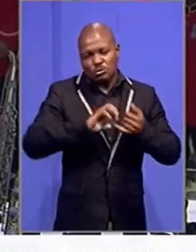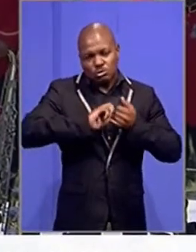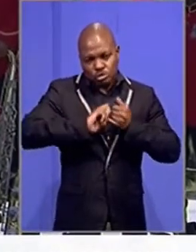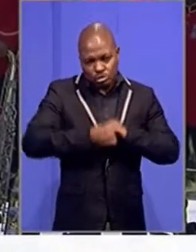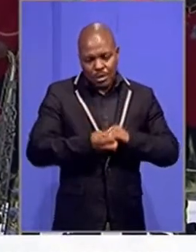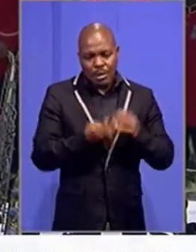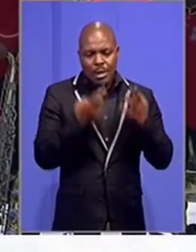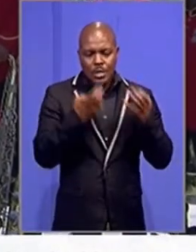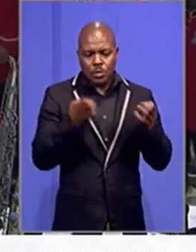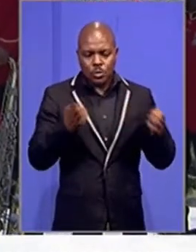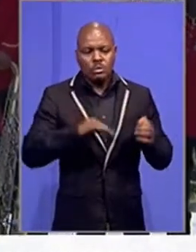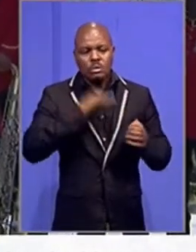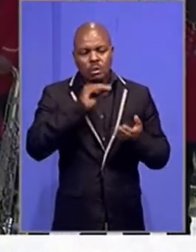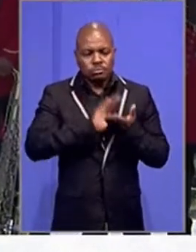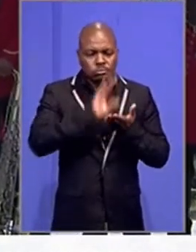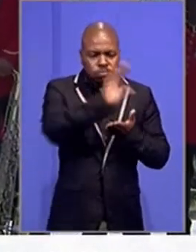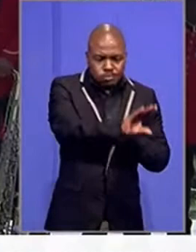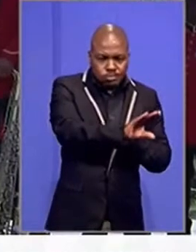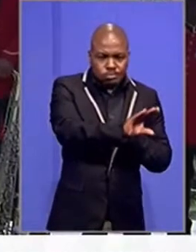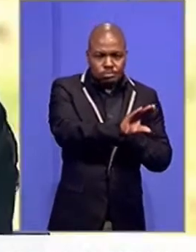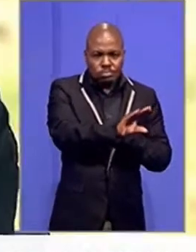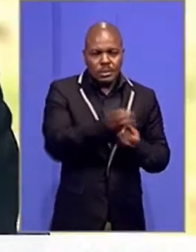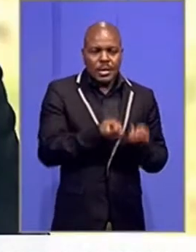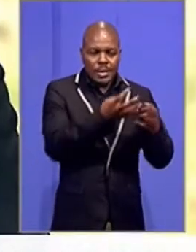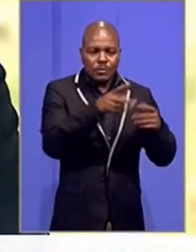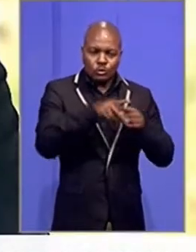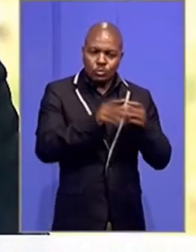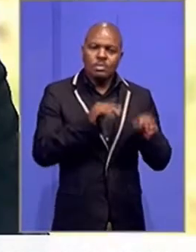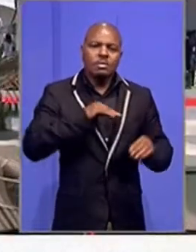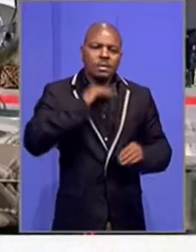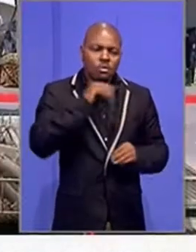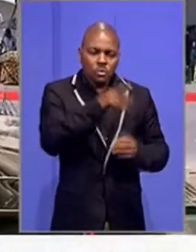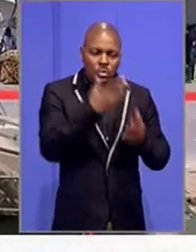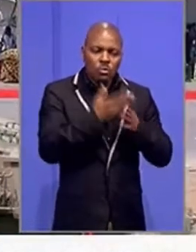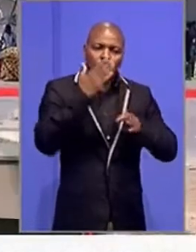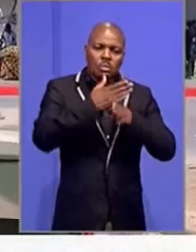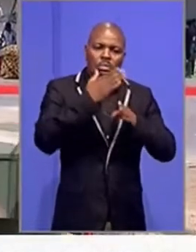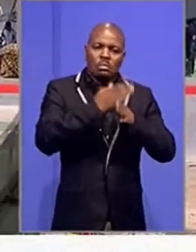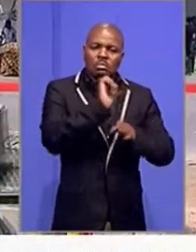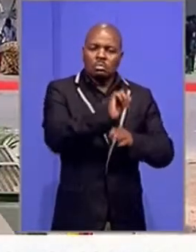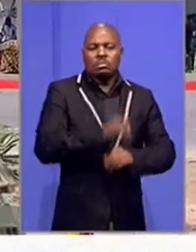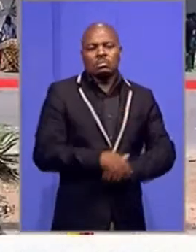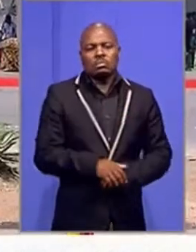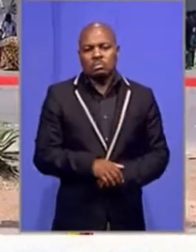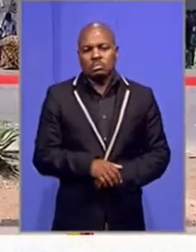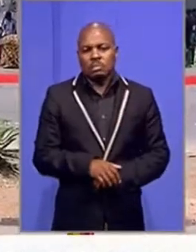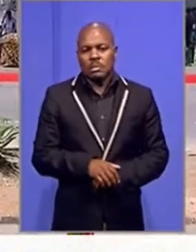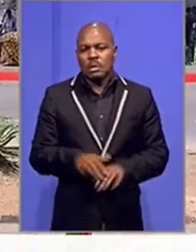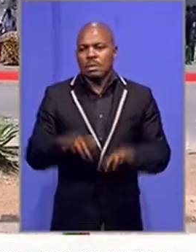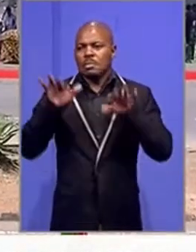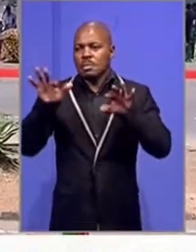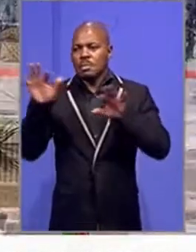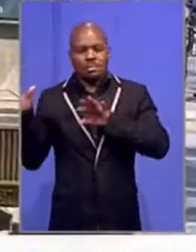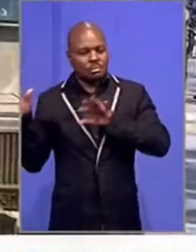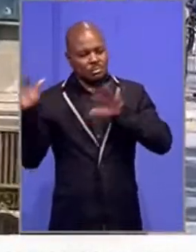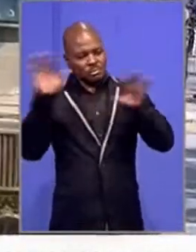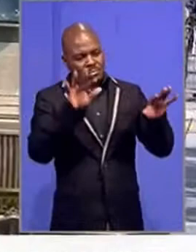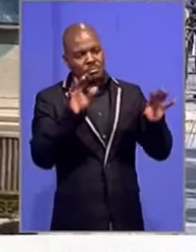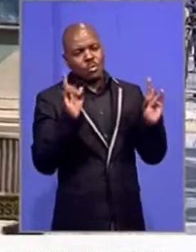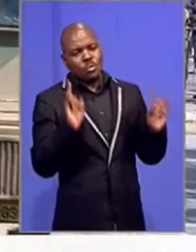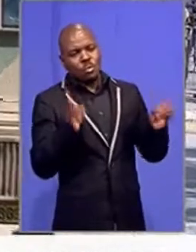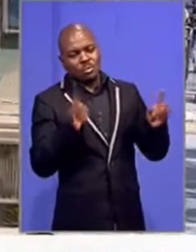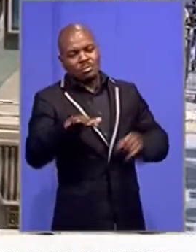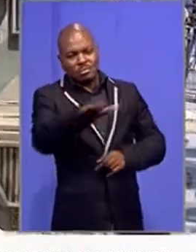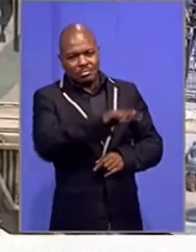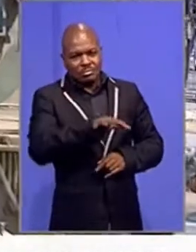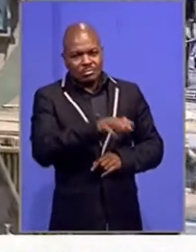force with the tools they need to fulfill their mandate. Batho ba neng ba tlile ho tla boha menyako ya letsatsi